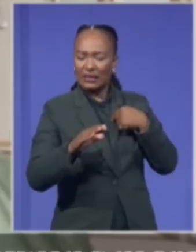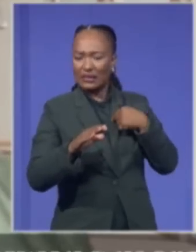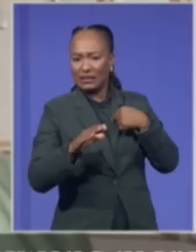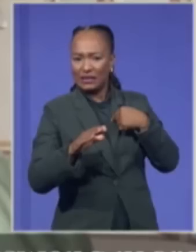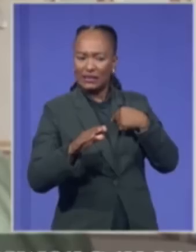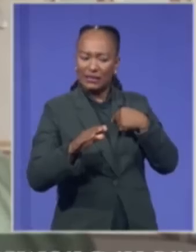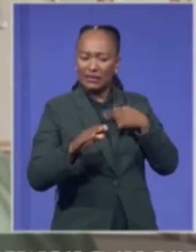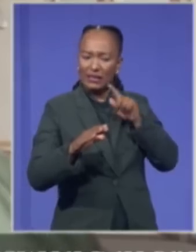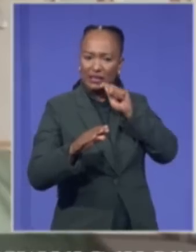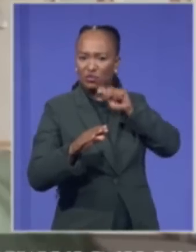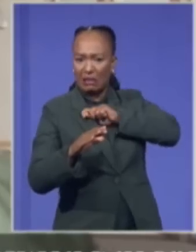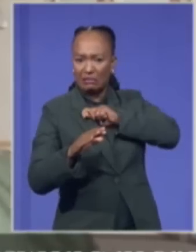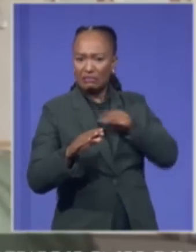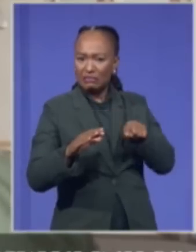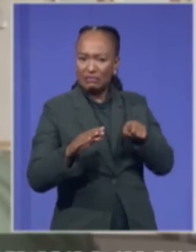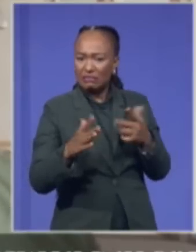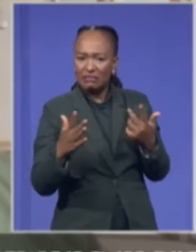gore